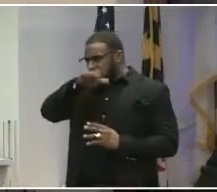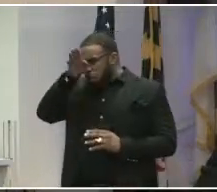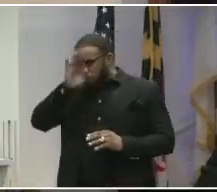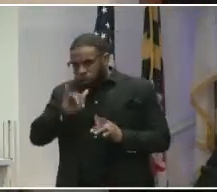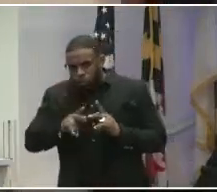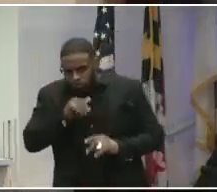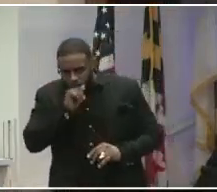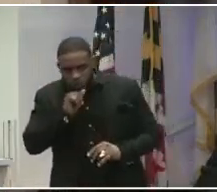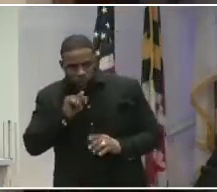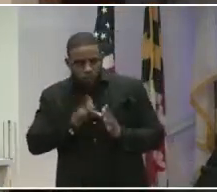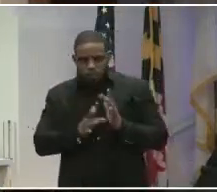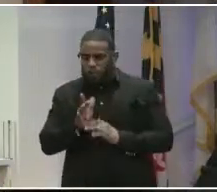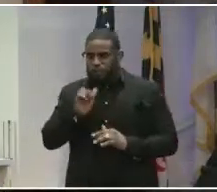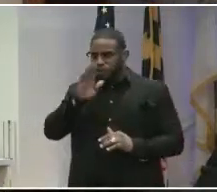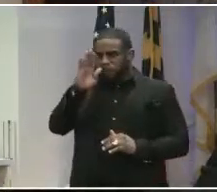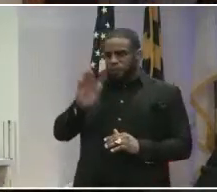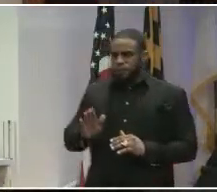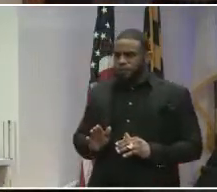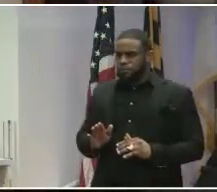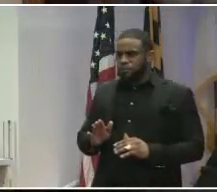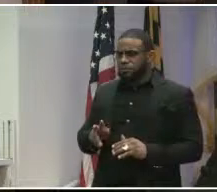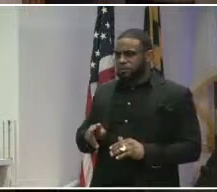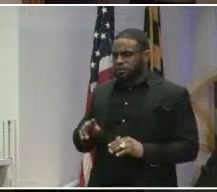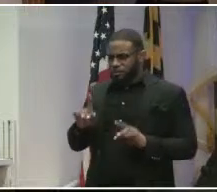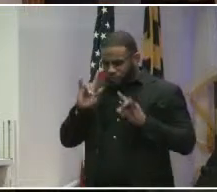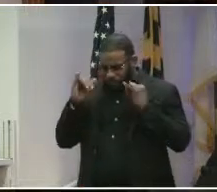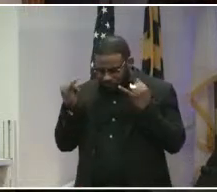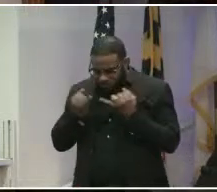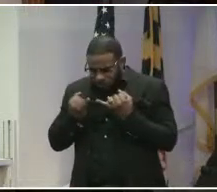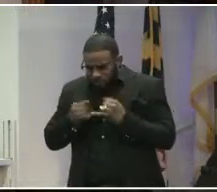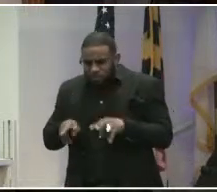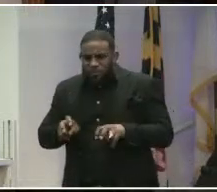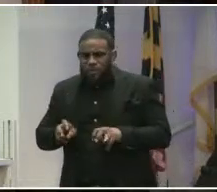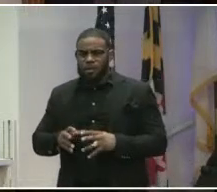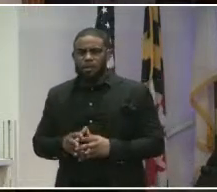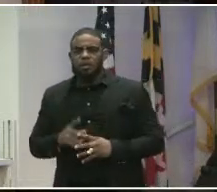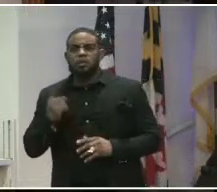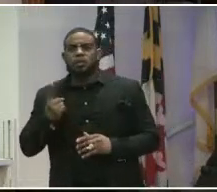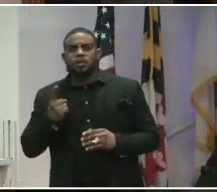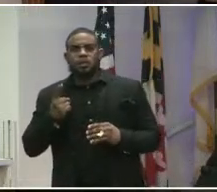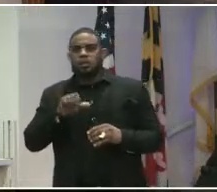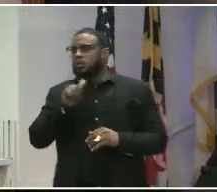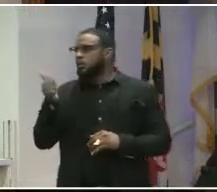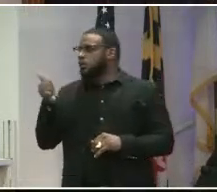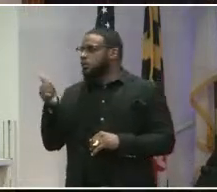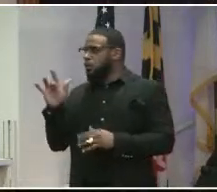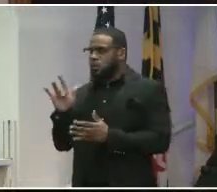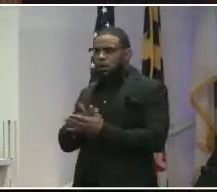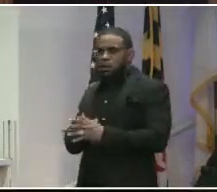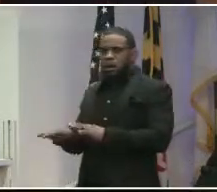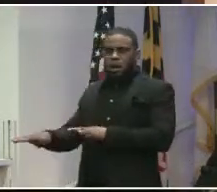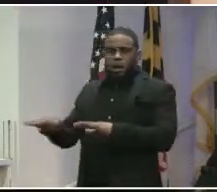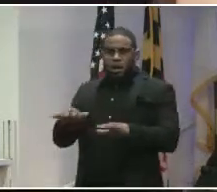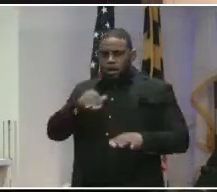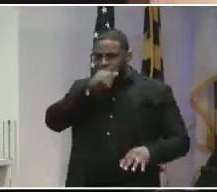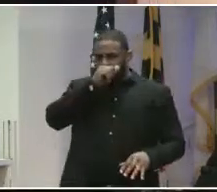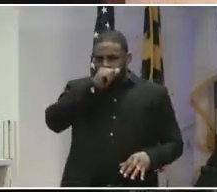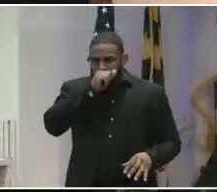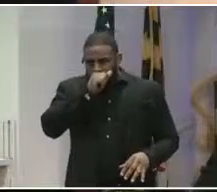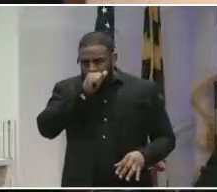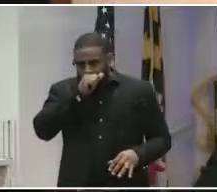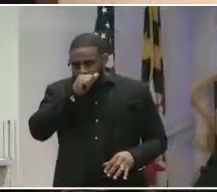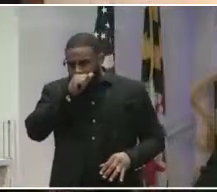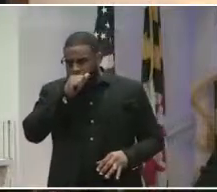saying Jesus was never self-centered. He was always others-centered.